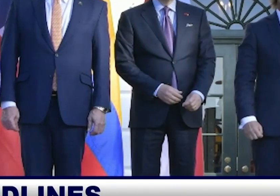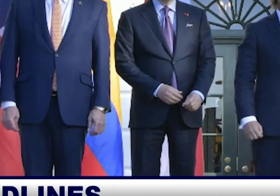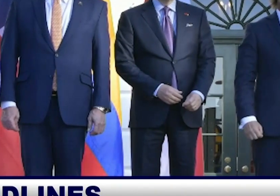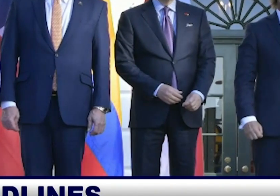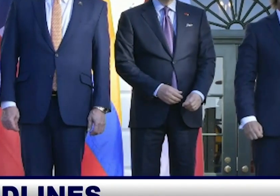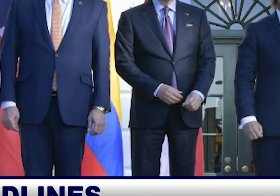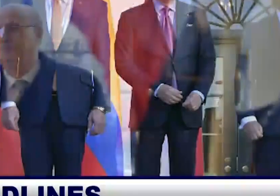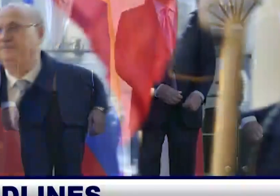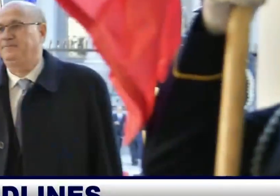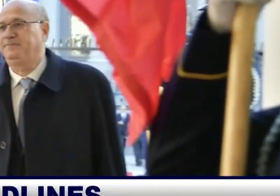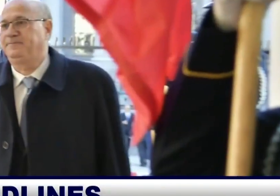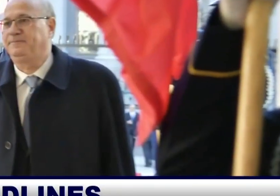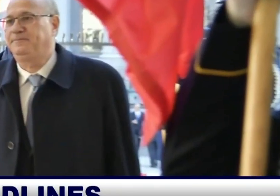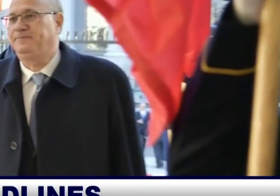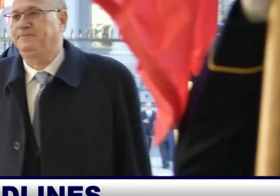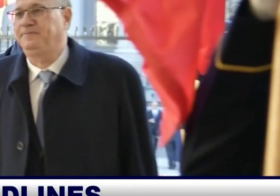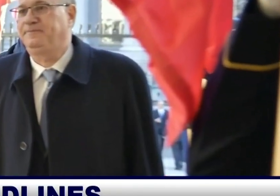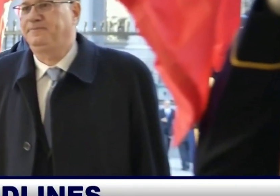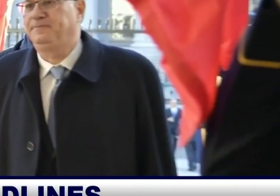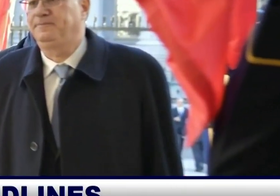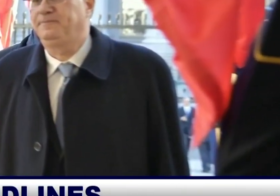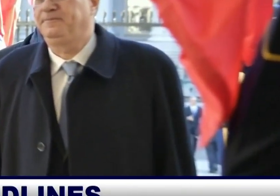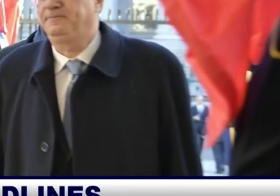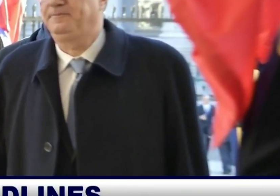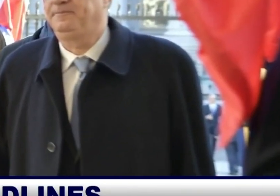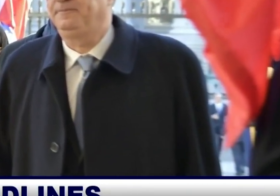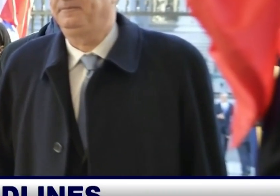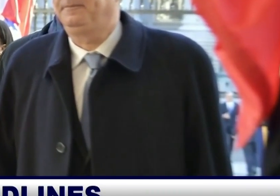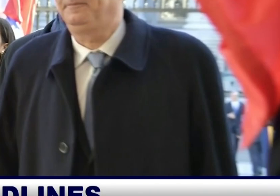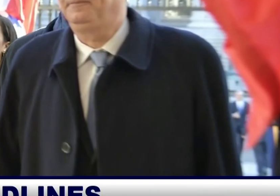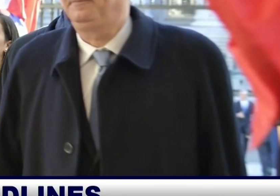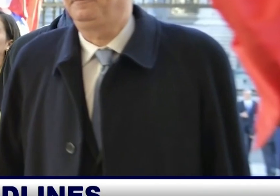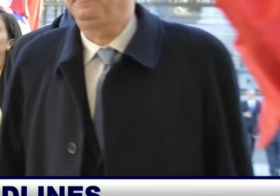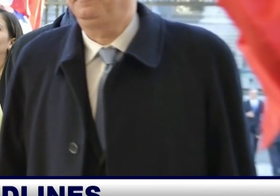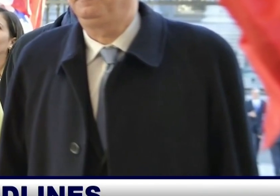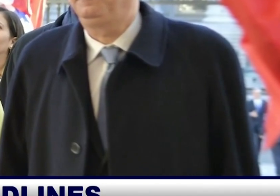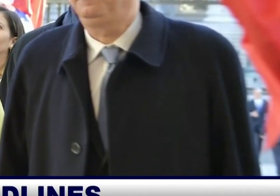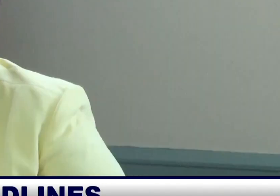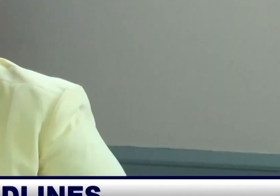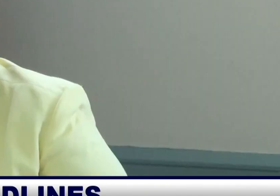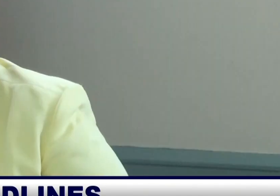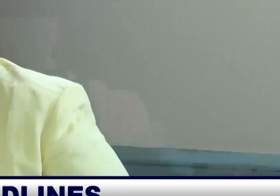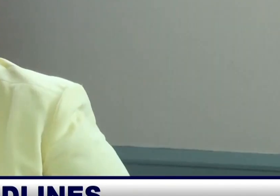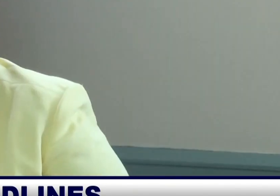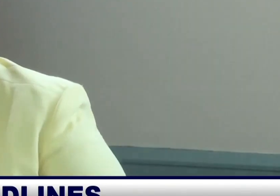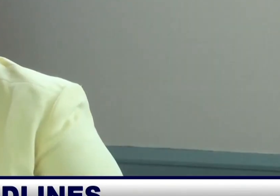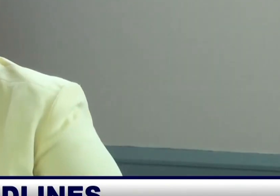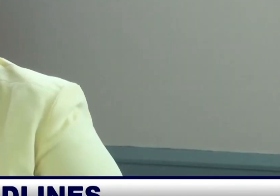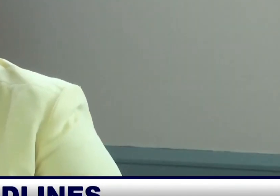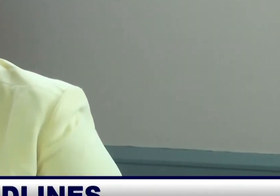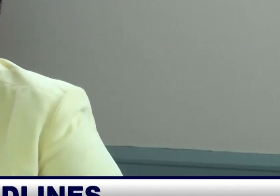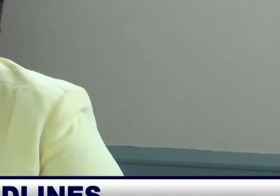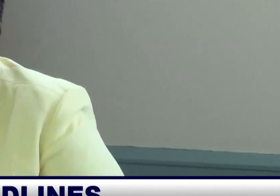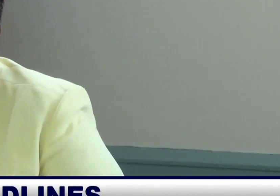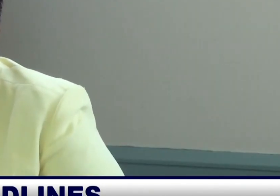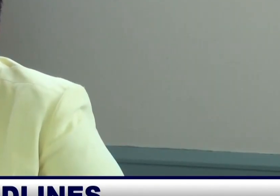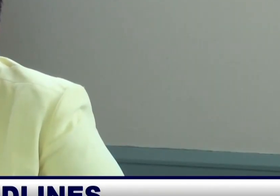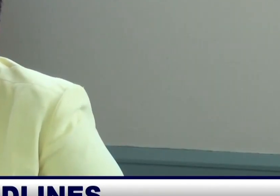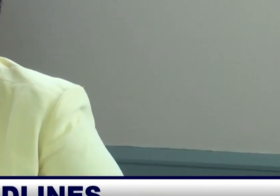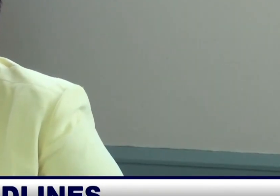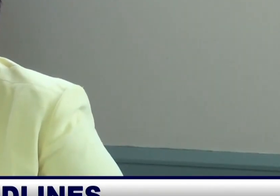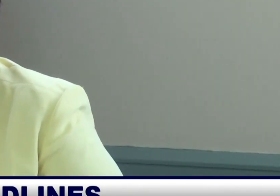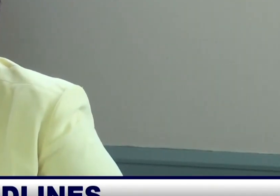is on a Time magazine list of influential leaders driving climate action. Several young people to play a pivotal role in this year's